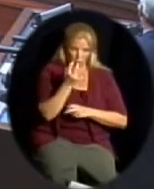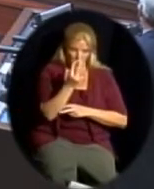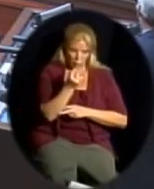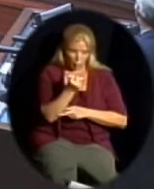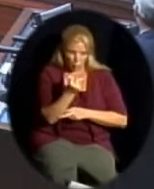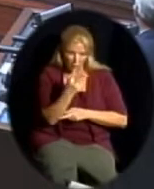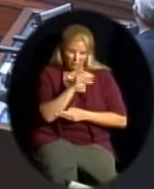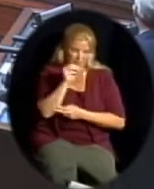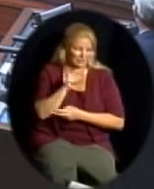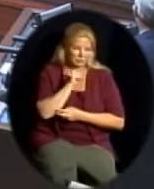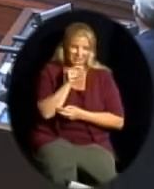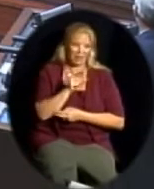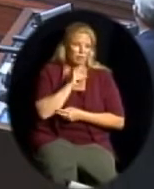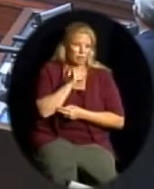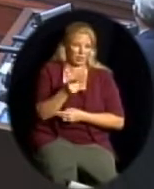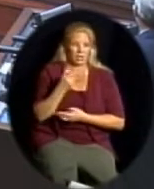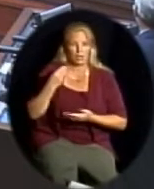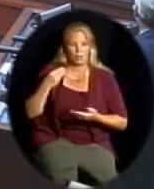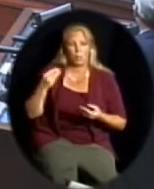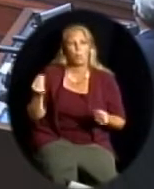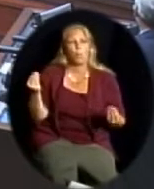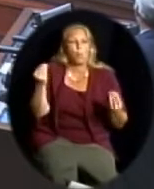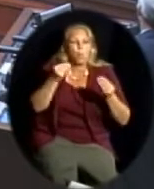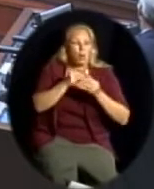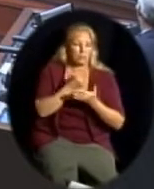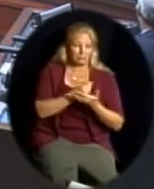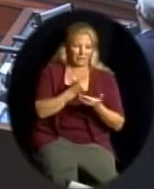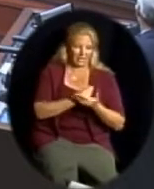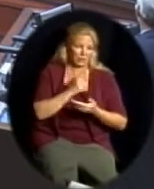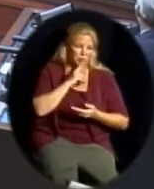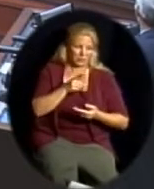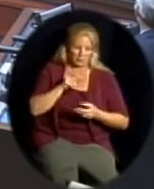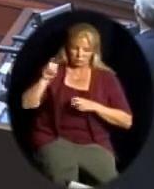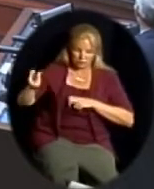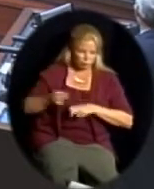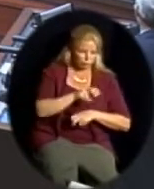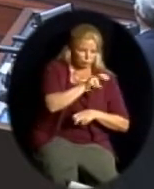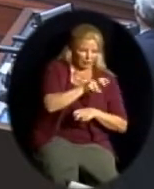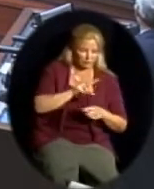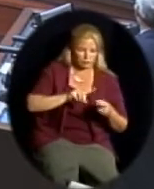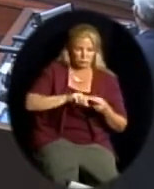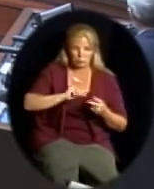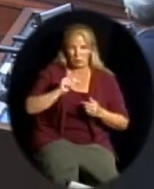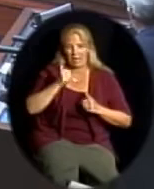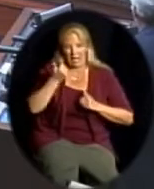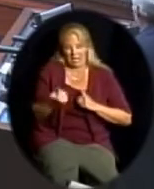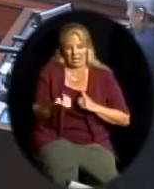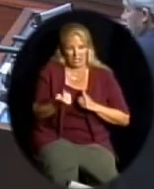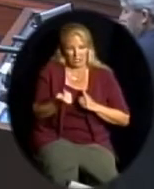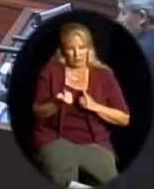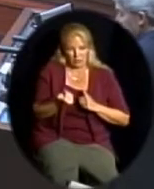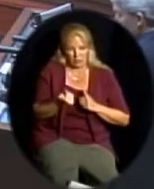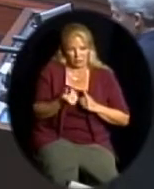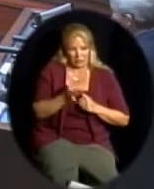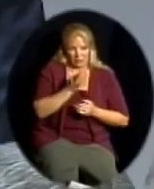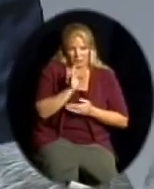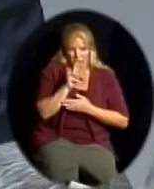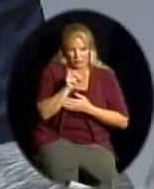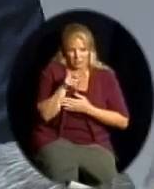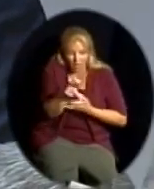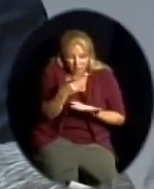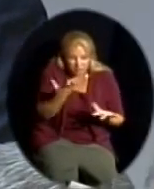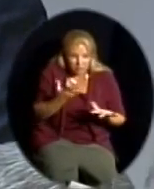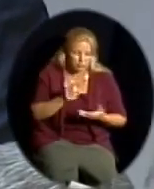general fund, so it was an exchange of funds, but it wasn't any real new dollars. Exactly. In fact,